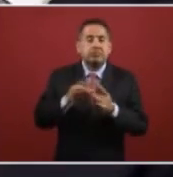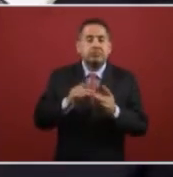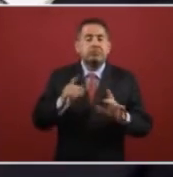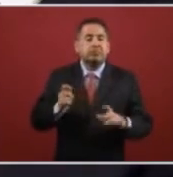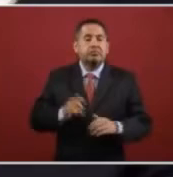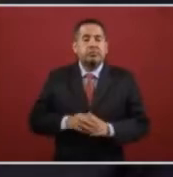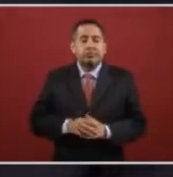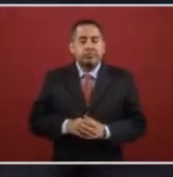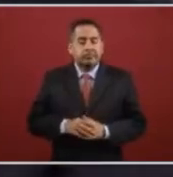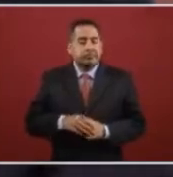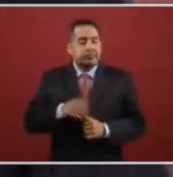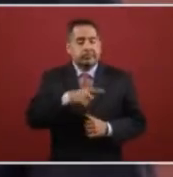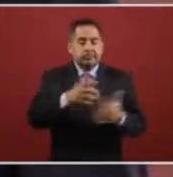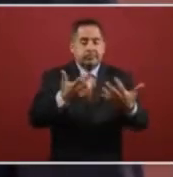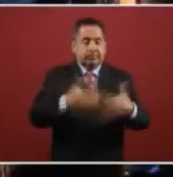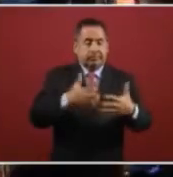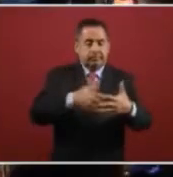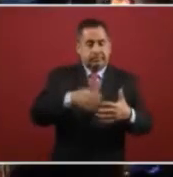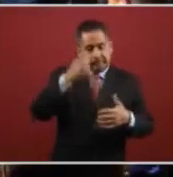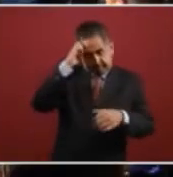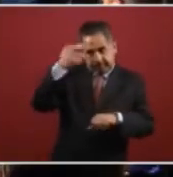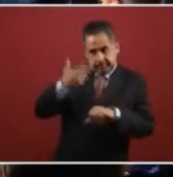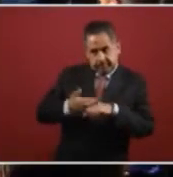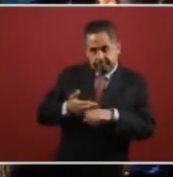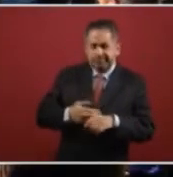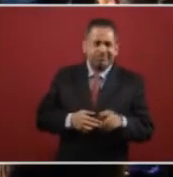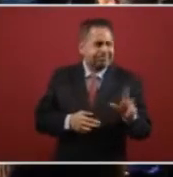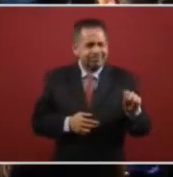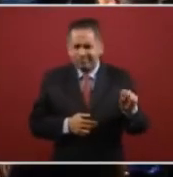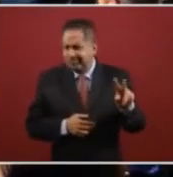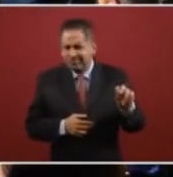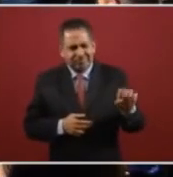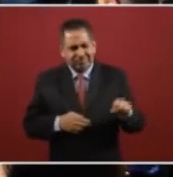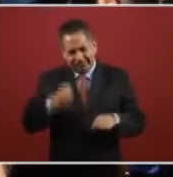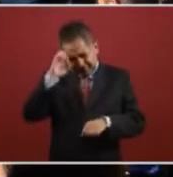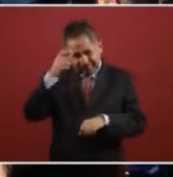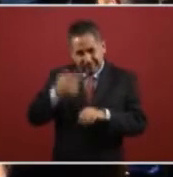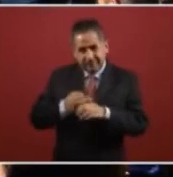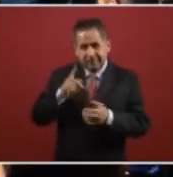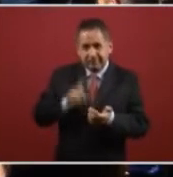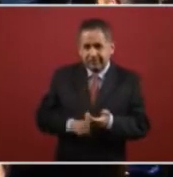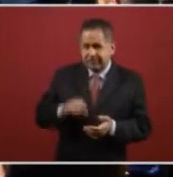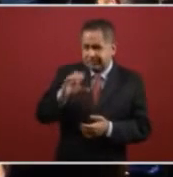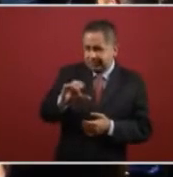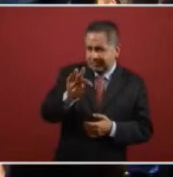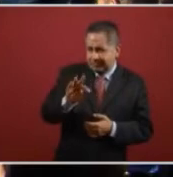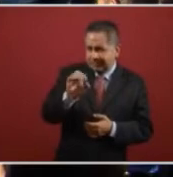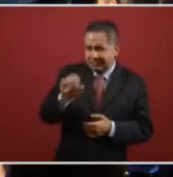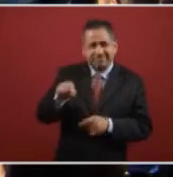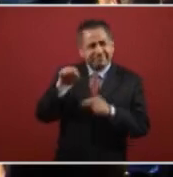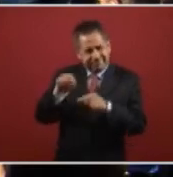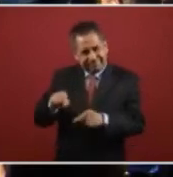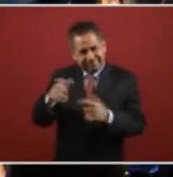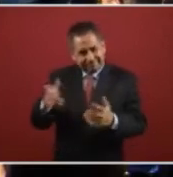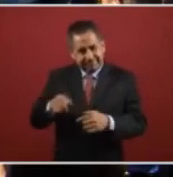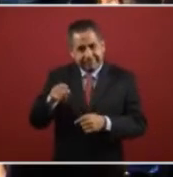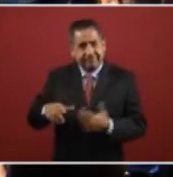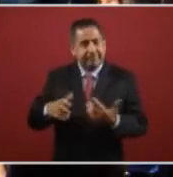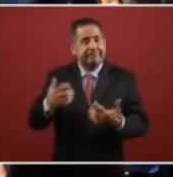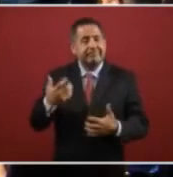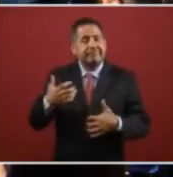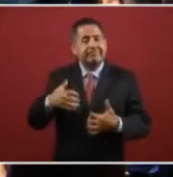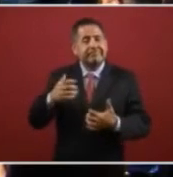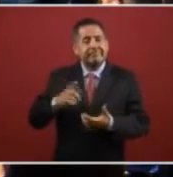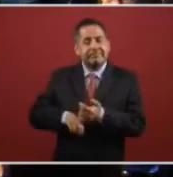They say that it's a foreign company. No, it's the Federal Commission of